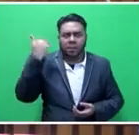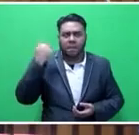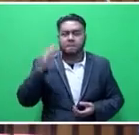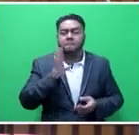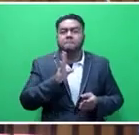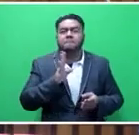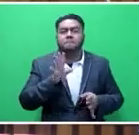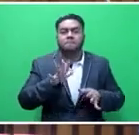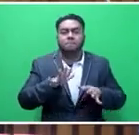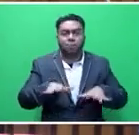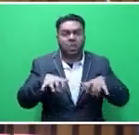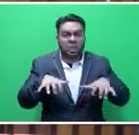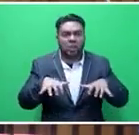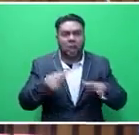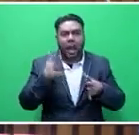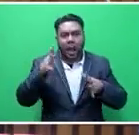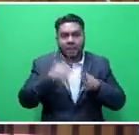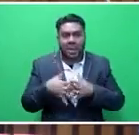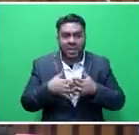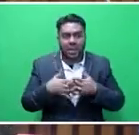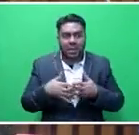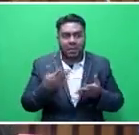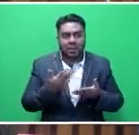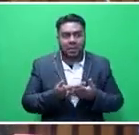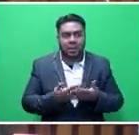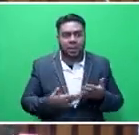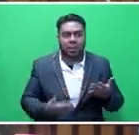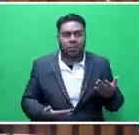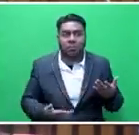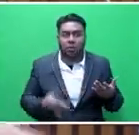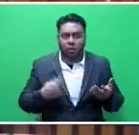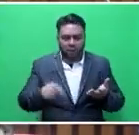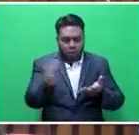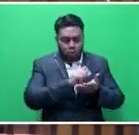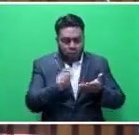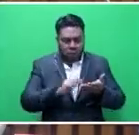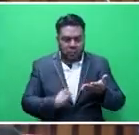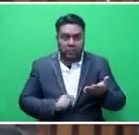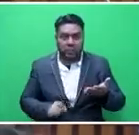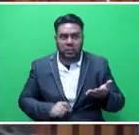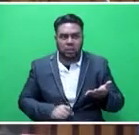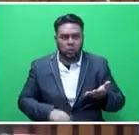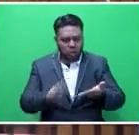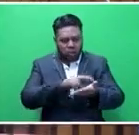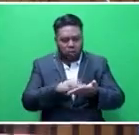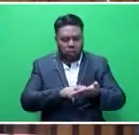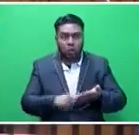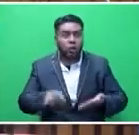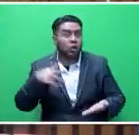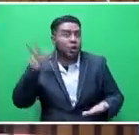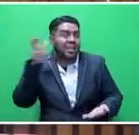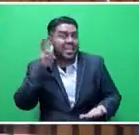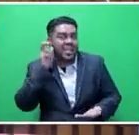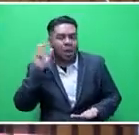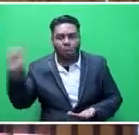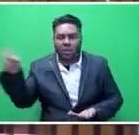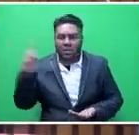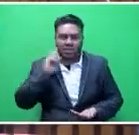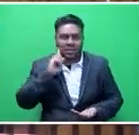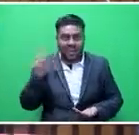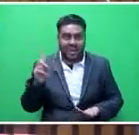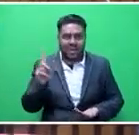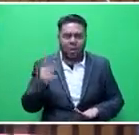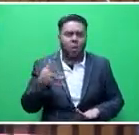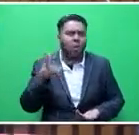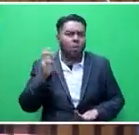American Tobacco. But you have a written speech, you see, so you just read it. We did not hear what he said. And he actually said that